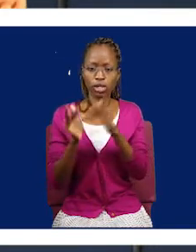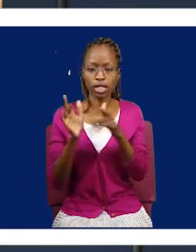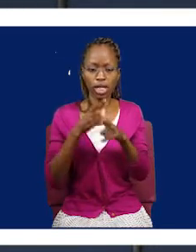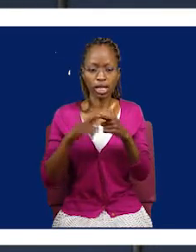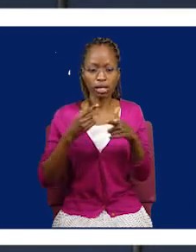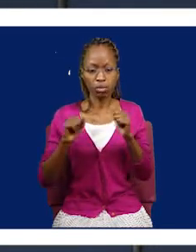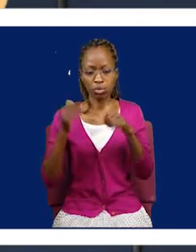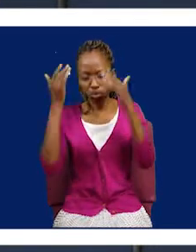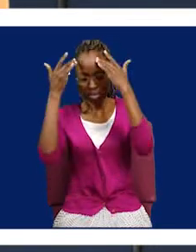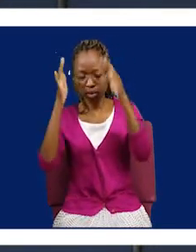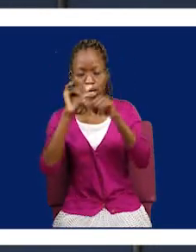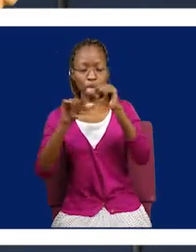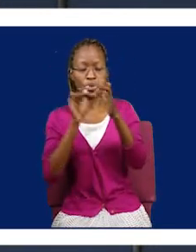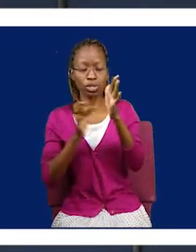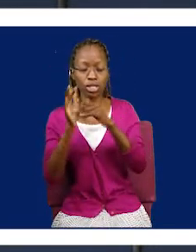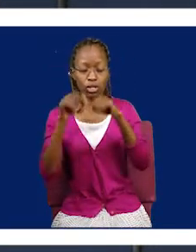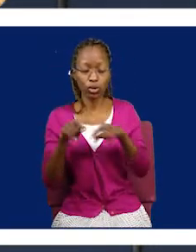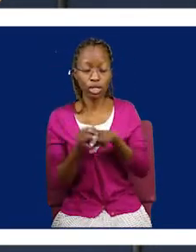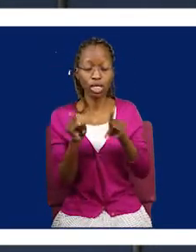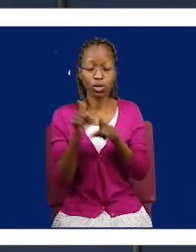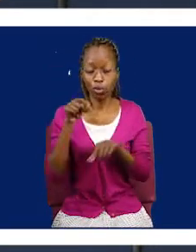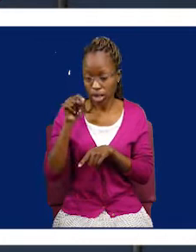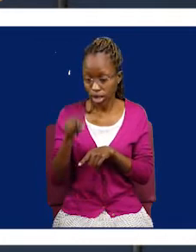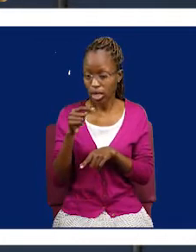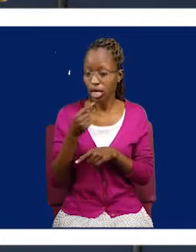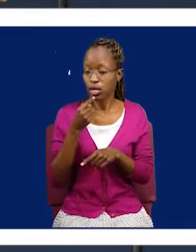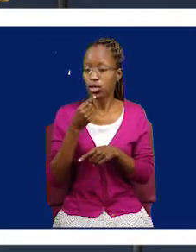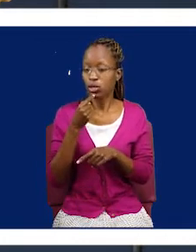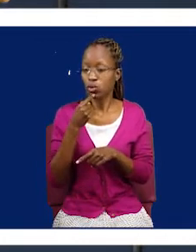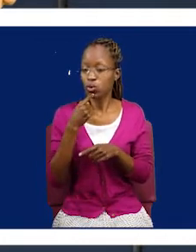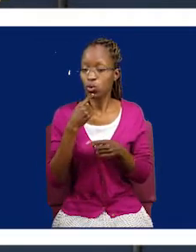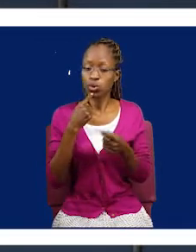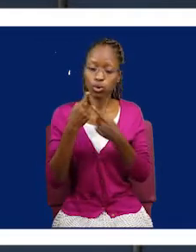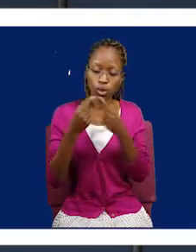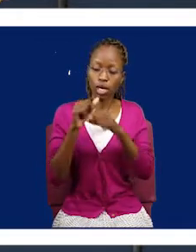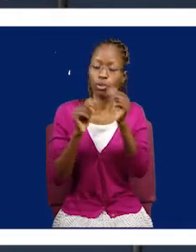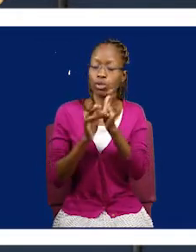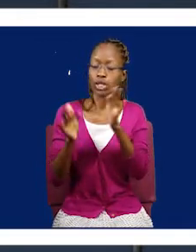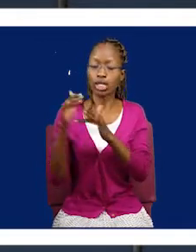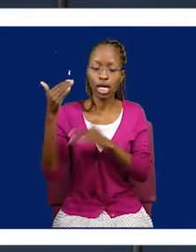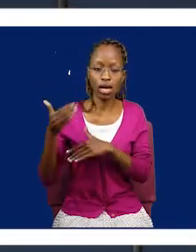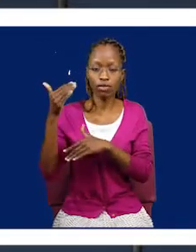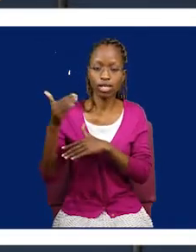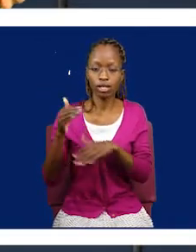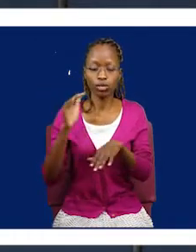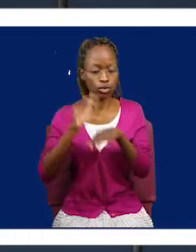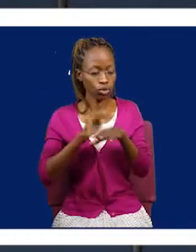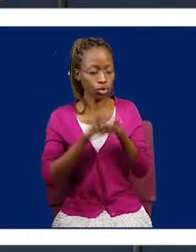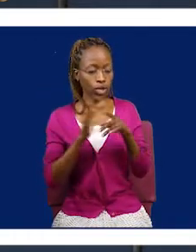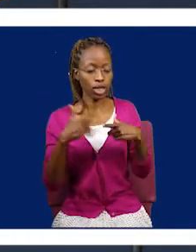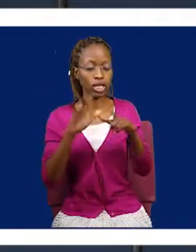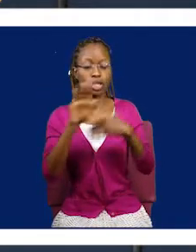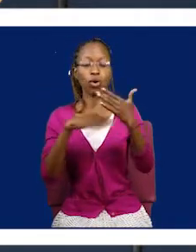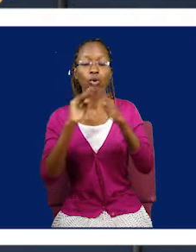have known about him today? Yeah. That's true. Mm-hmm. And we need to share about Jesus every day. Mm-hmm. Exactly.